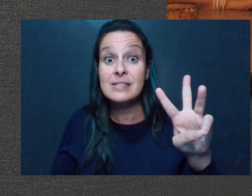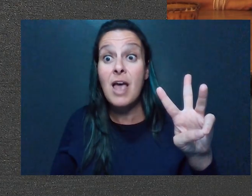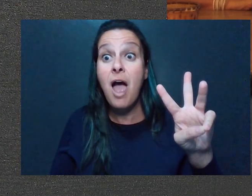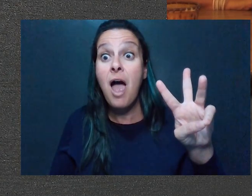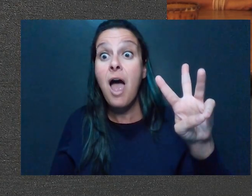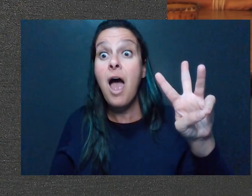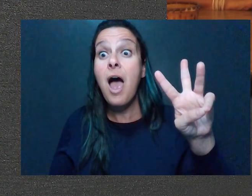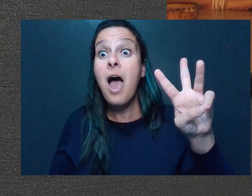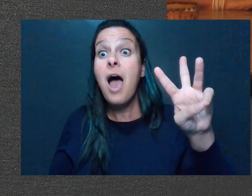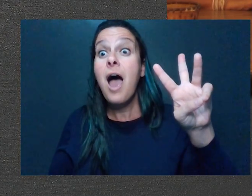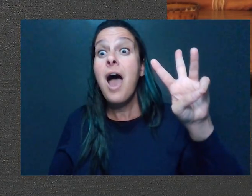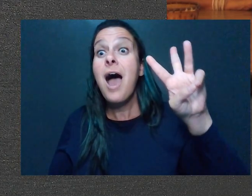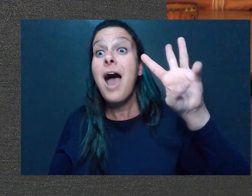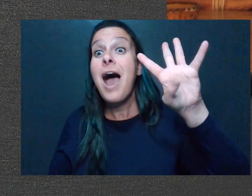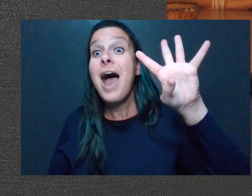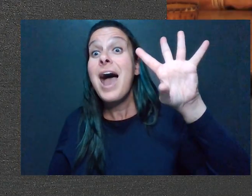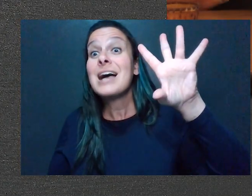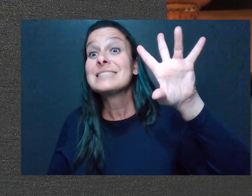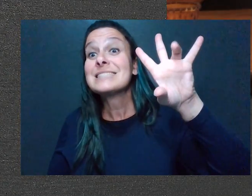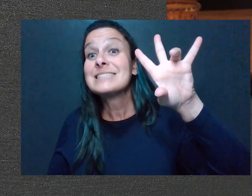6,